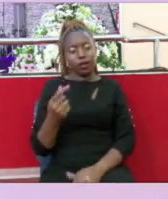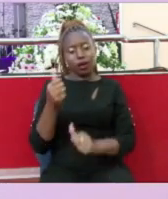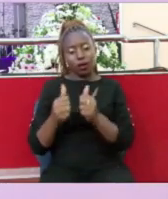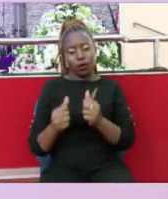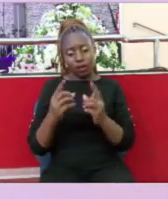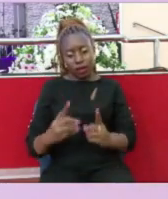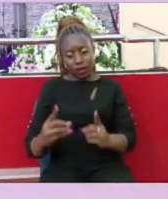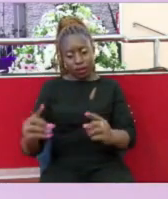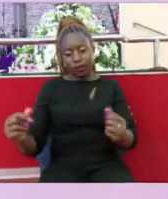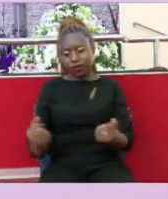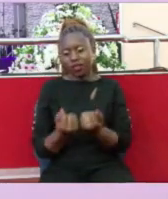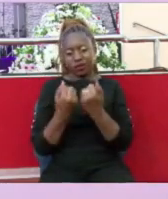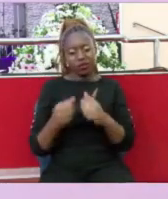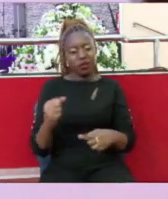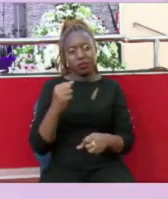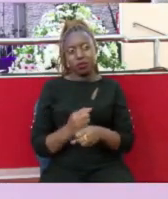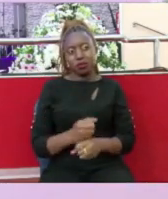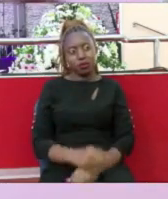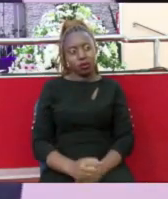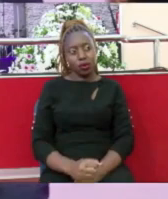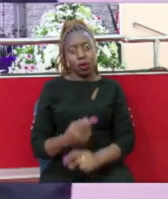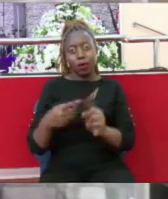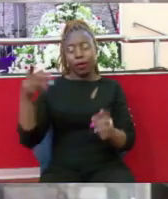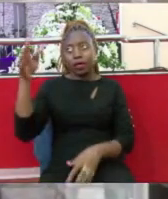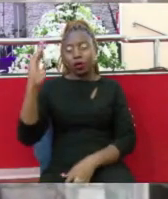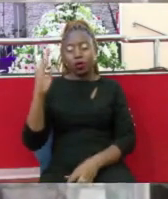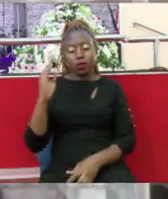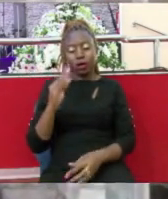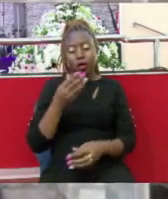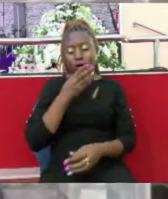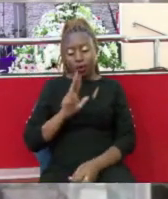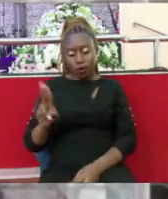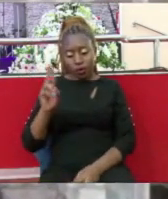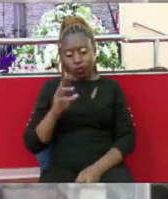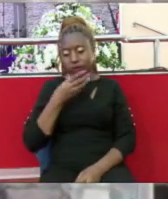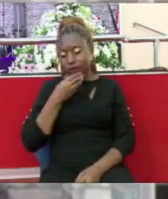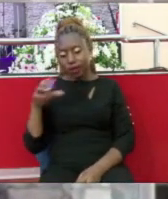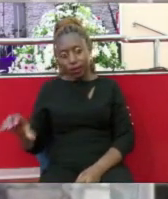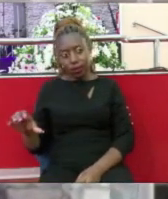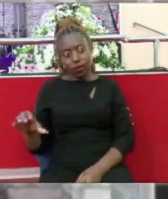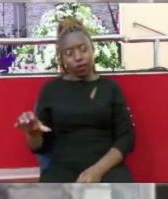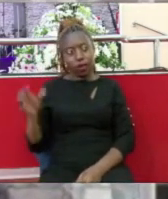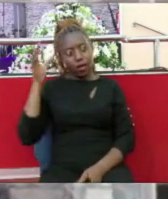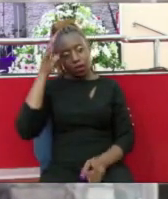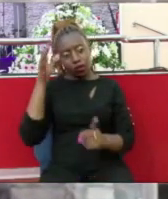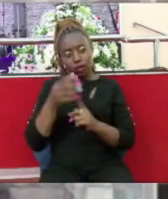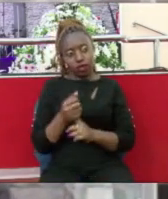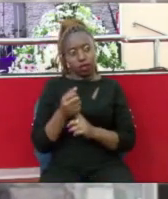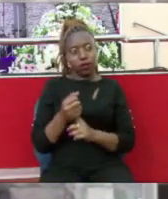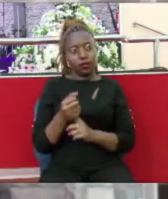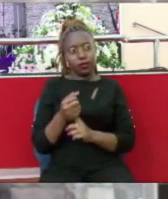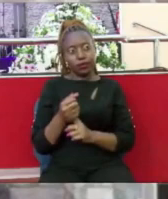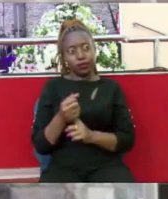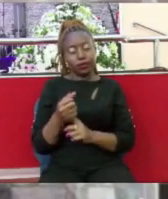them to meet the needs of the people. Lakini Yesu alitumia ili aweze kuhakikisha mahitaji ya watu imekidhi. God is in control. Mungu